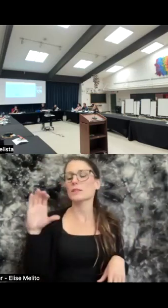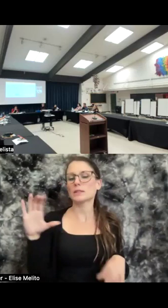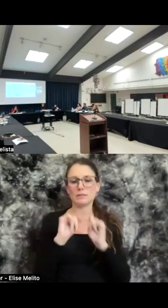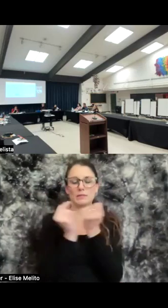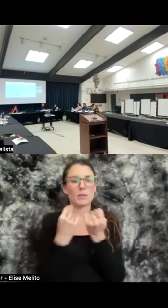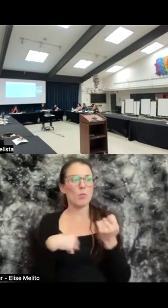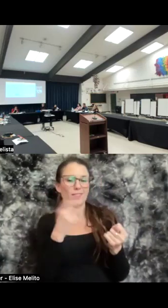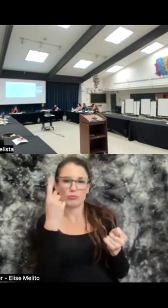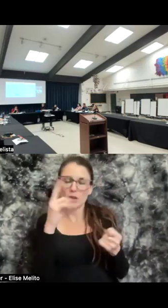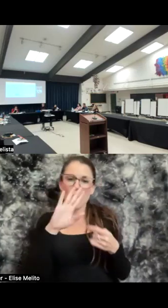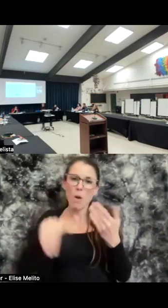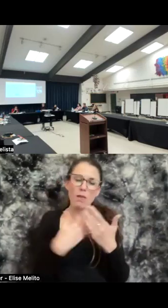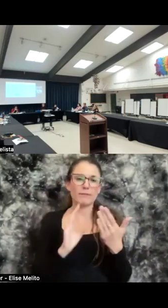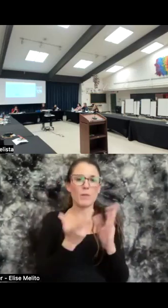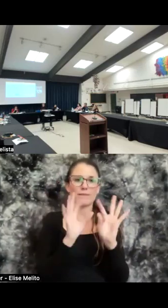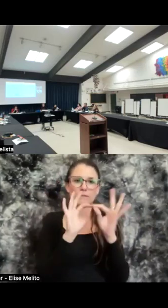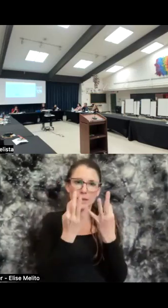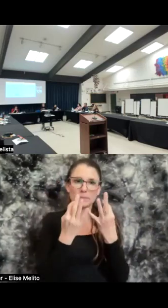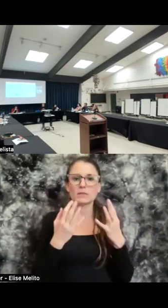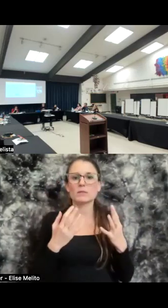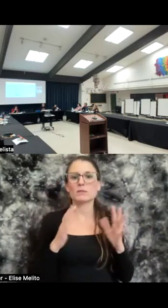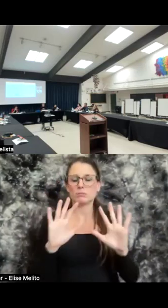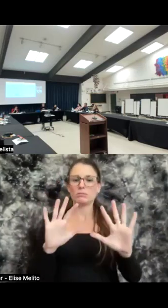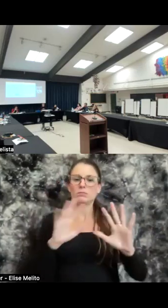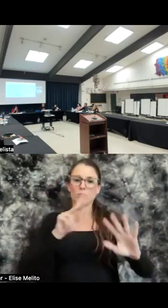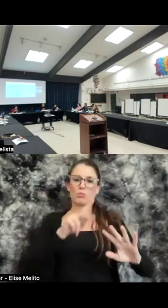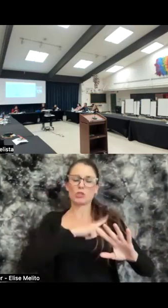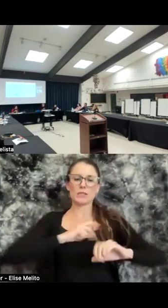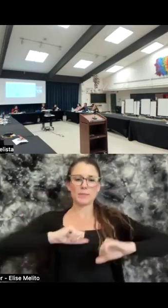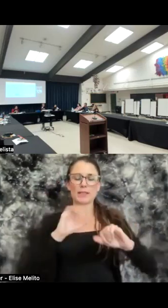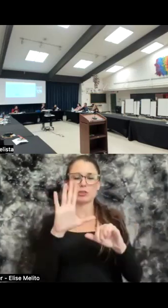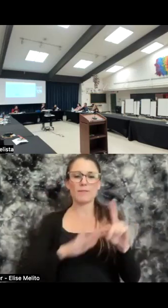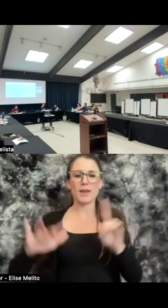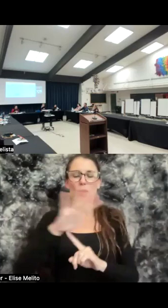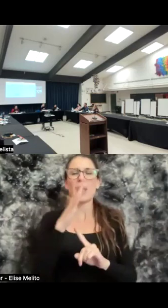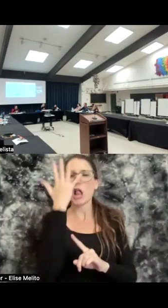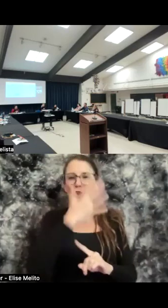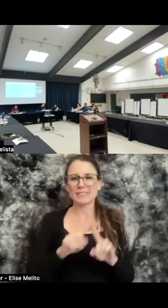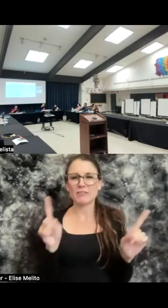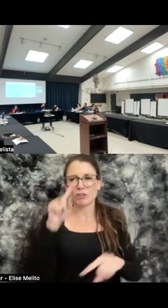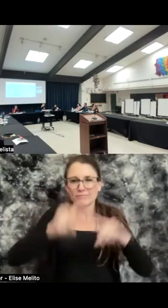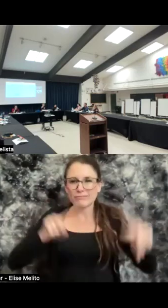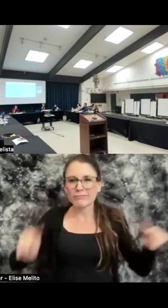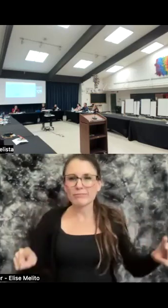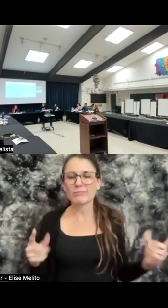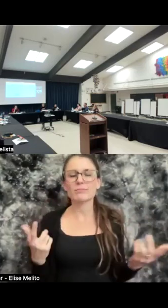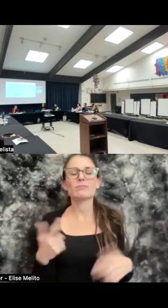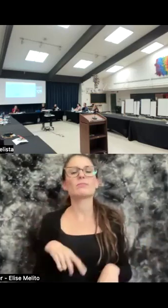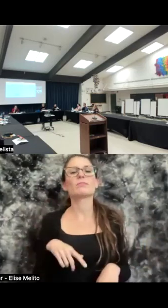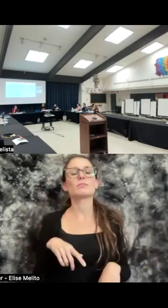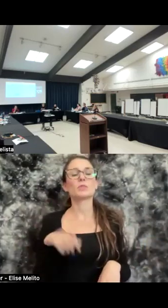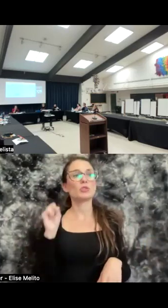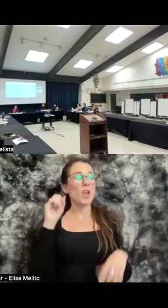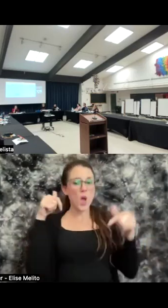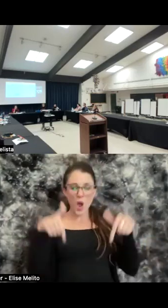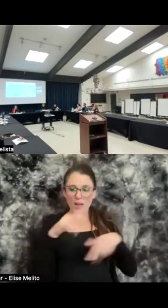understand that all of our families' spaces, their personal spaces, their environments, they all look different. So when we're applying these types